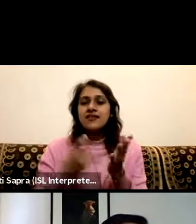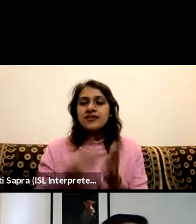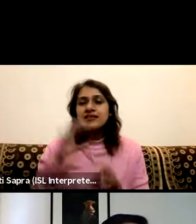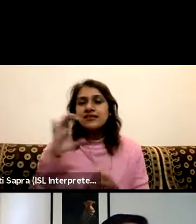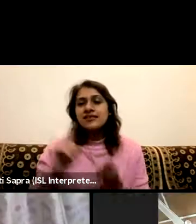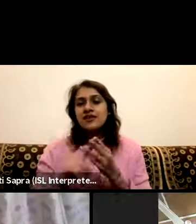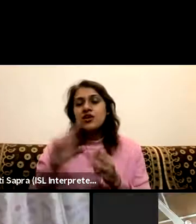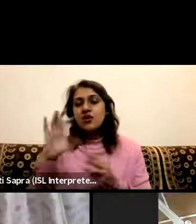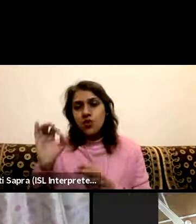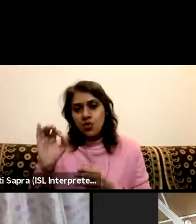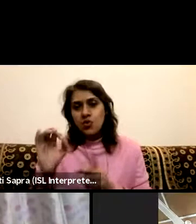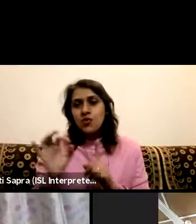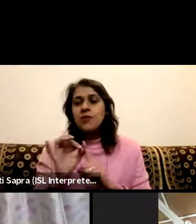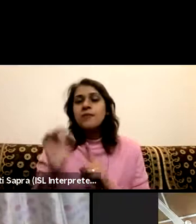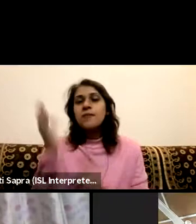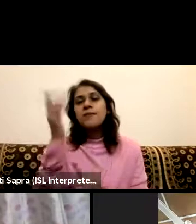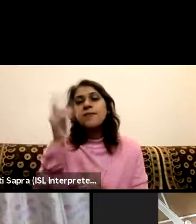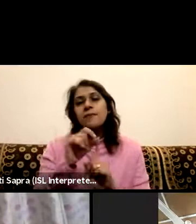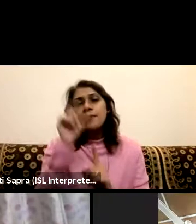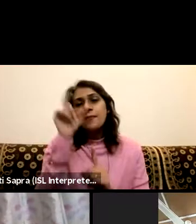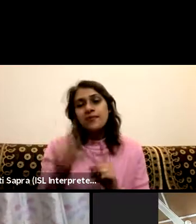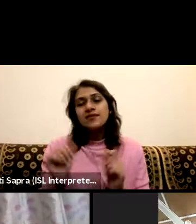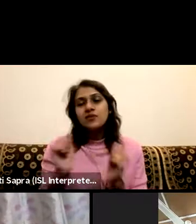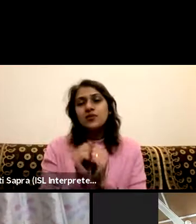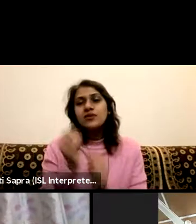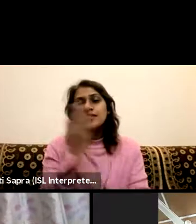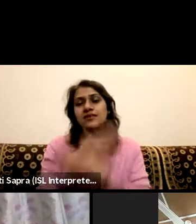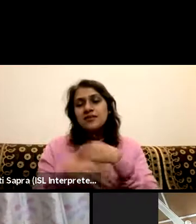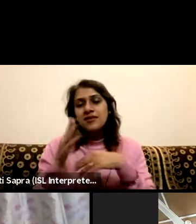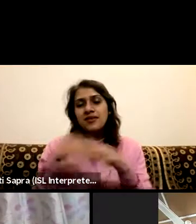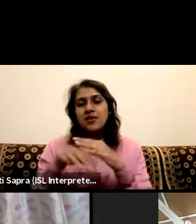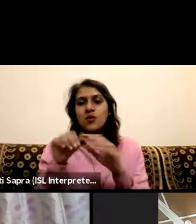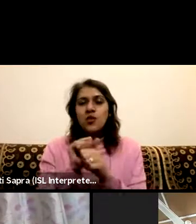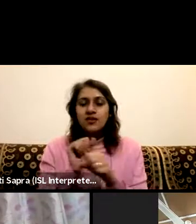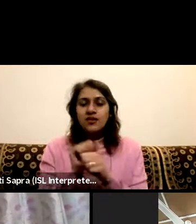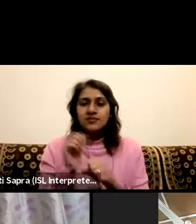with Disabilities. I would request you to please